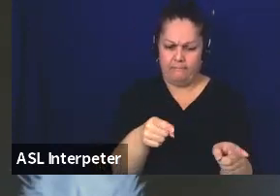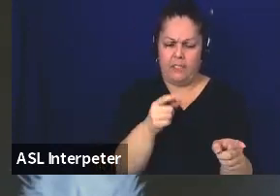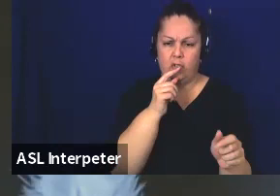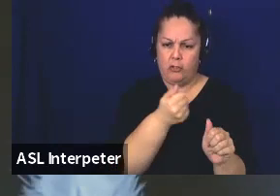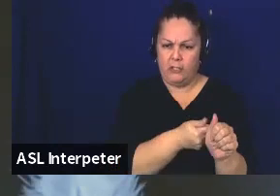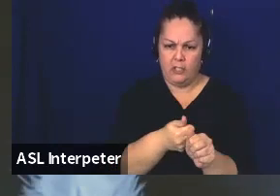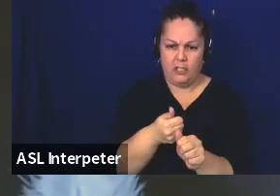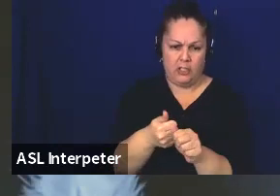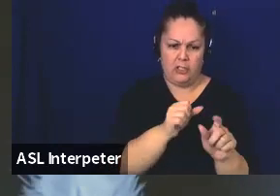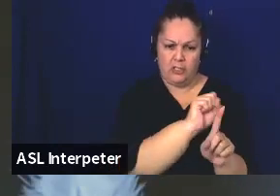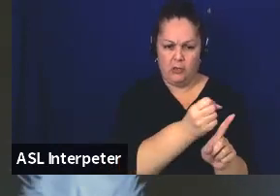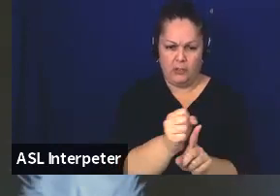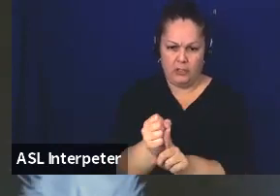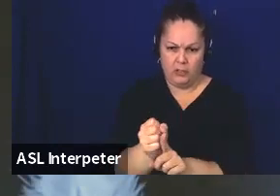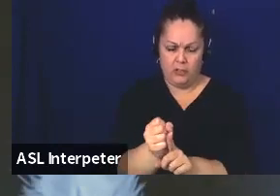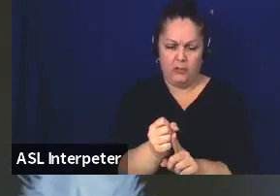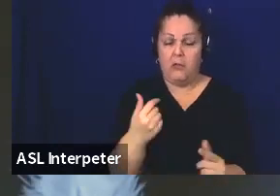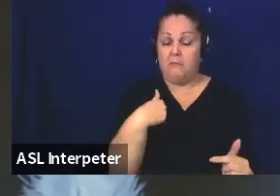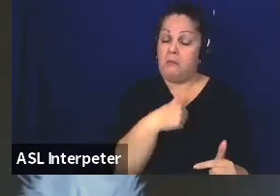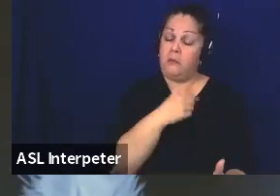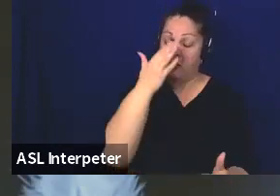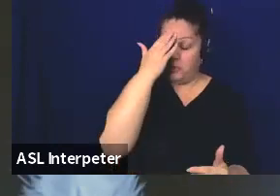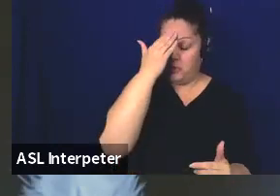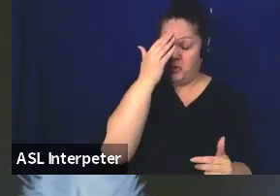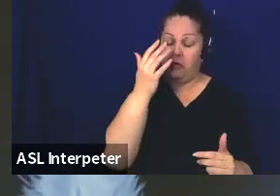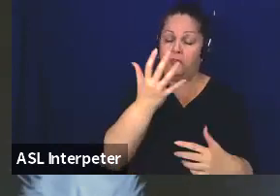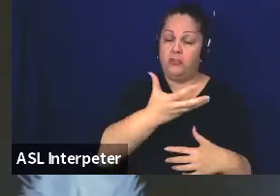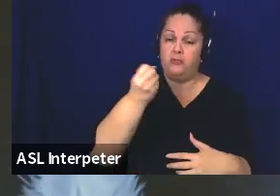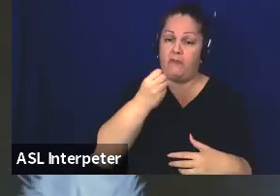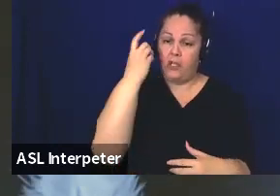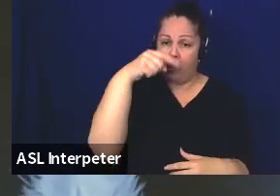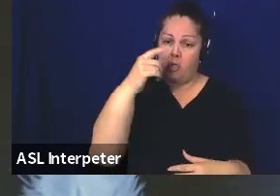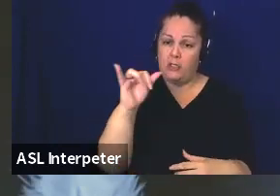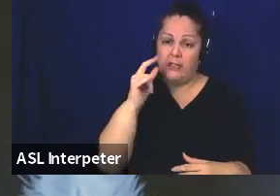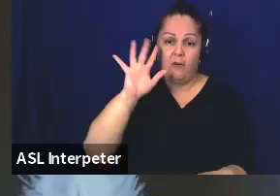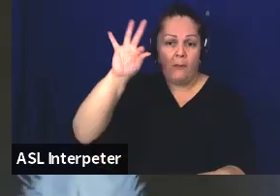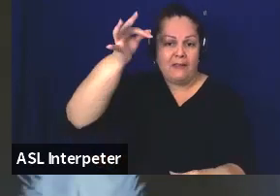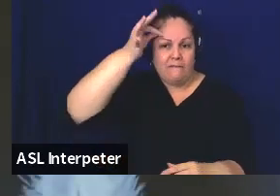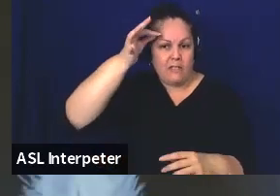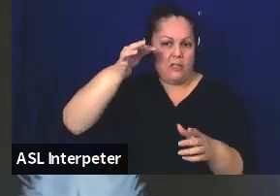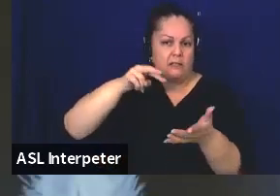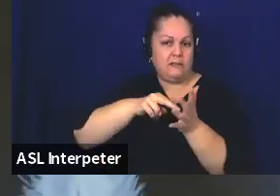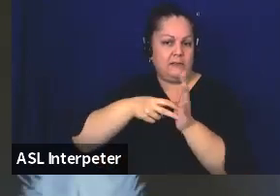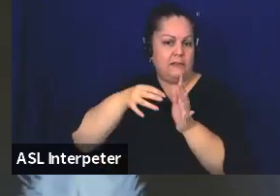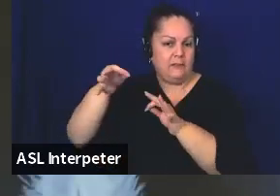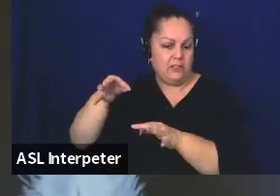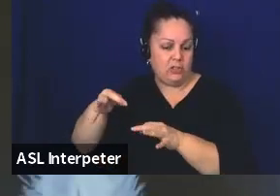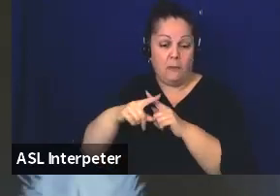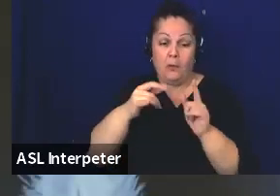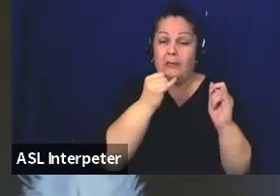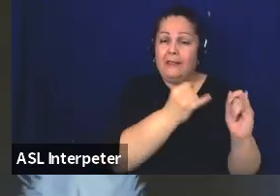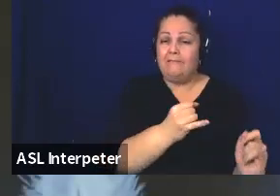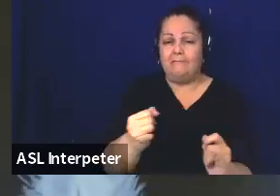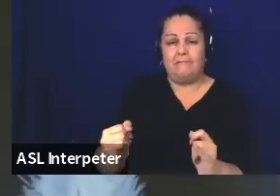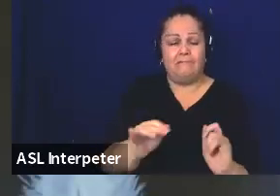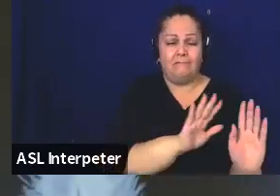unique trafficking situation. We may know what trafficking looks like from a federally defined level, but each individual